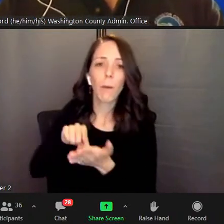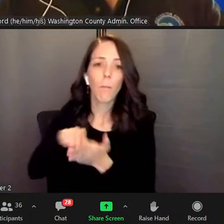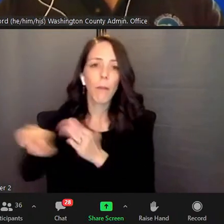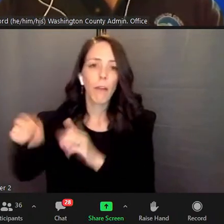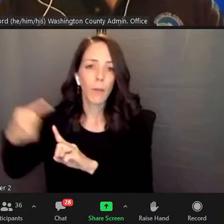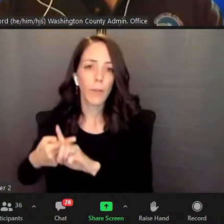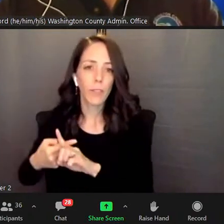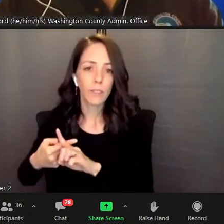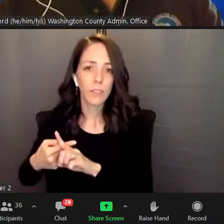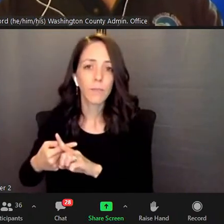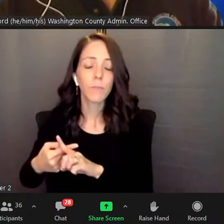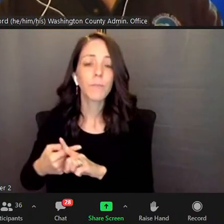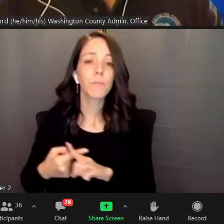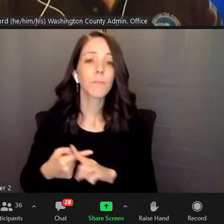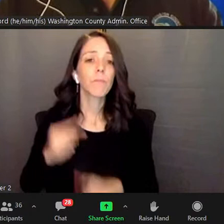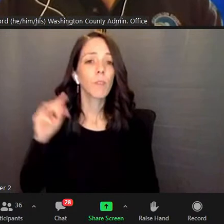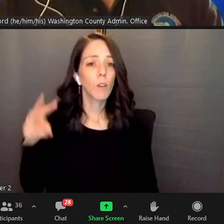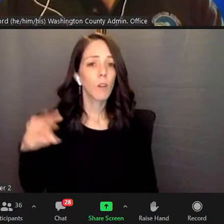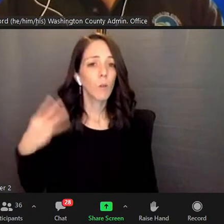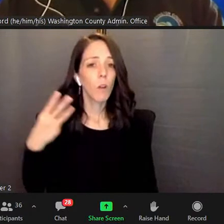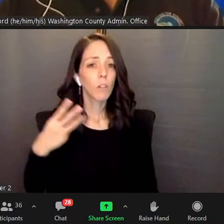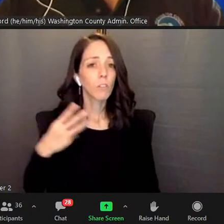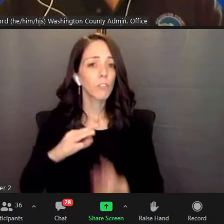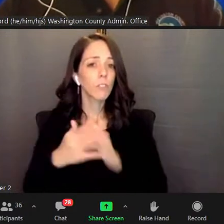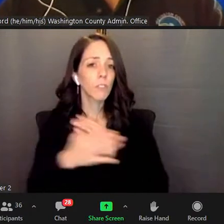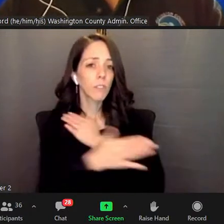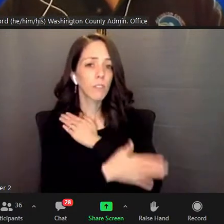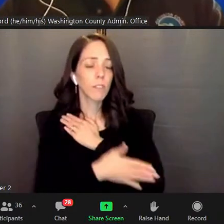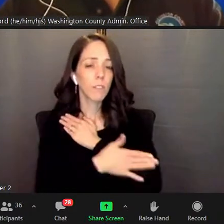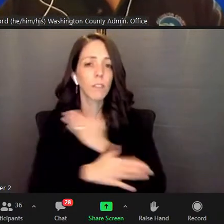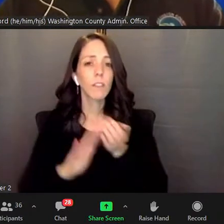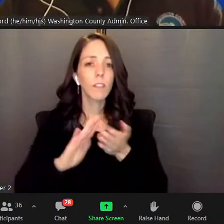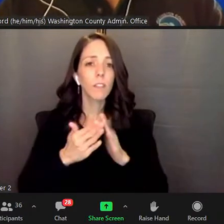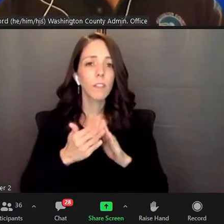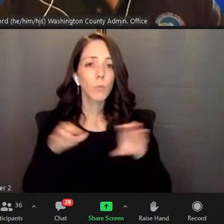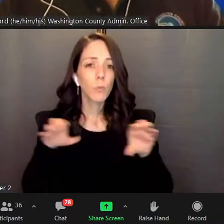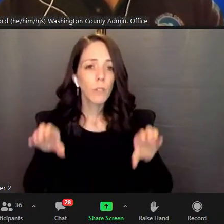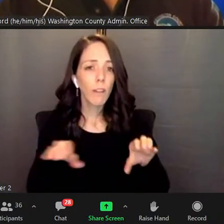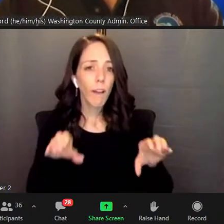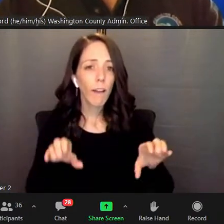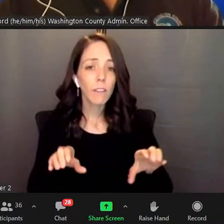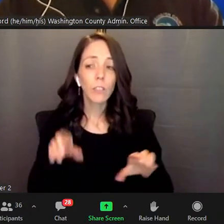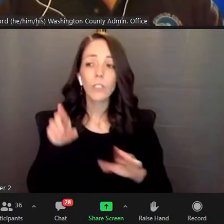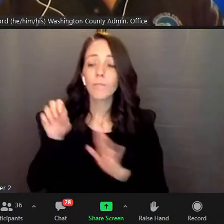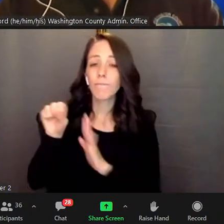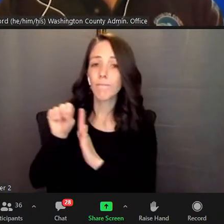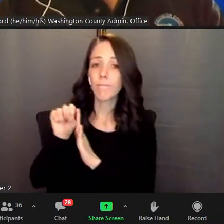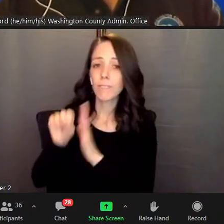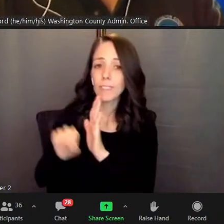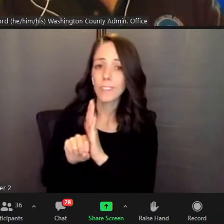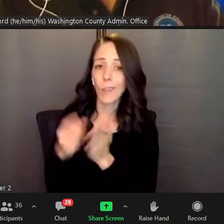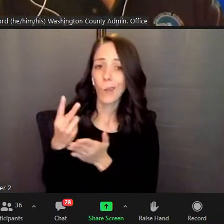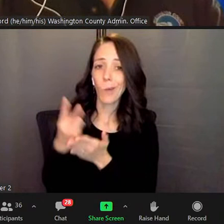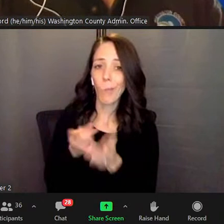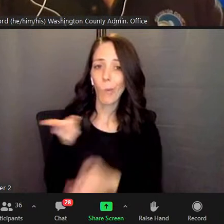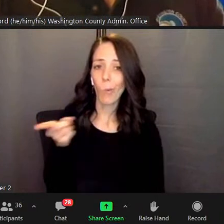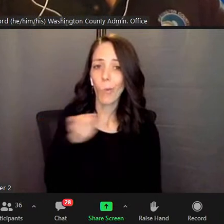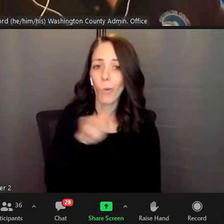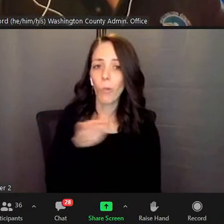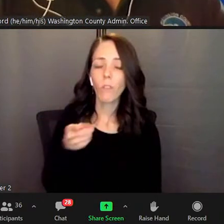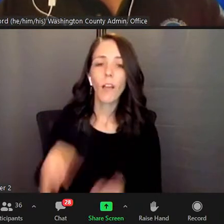Community Action of Washington County, as well as the state, have put additional